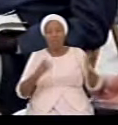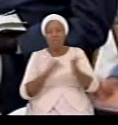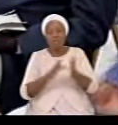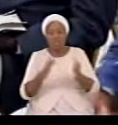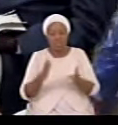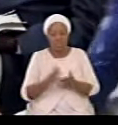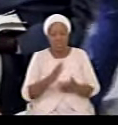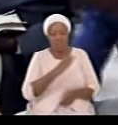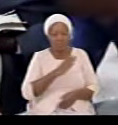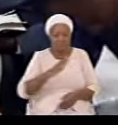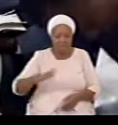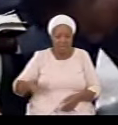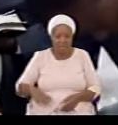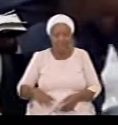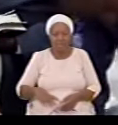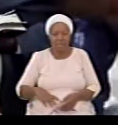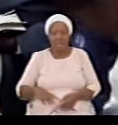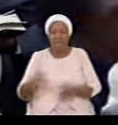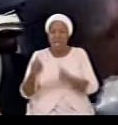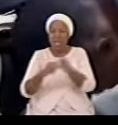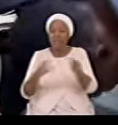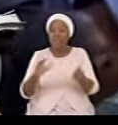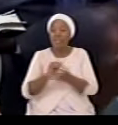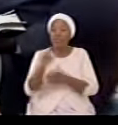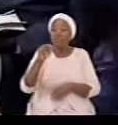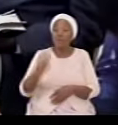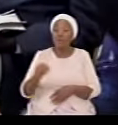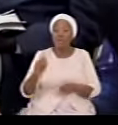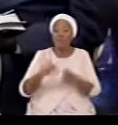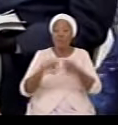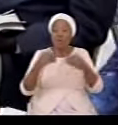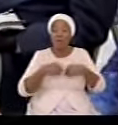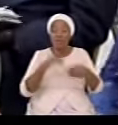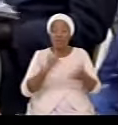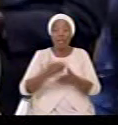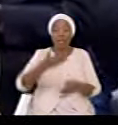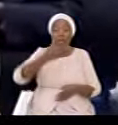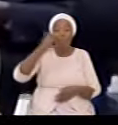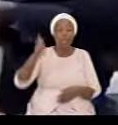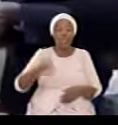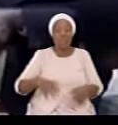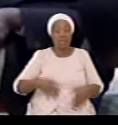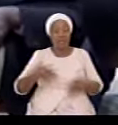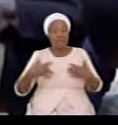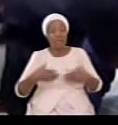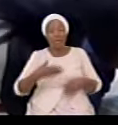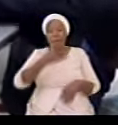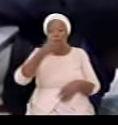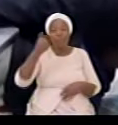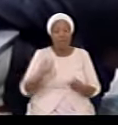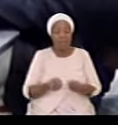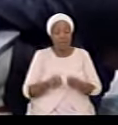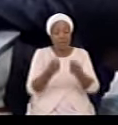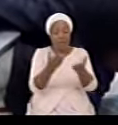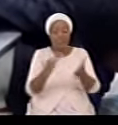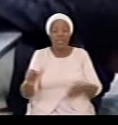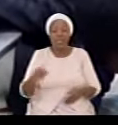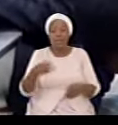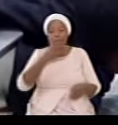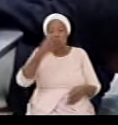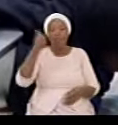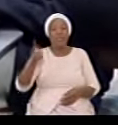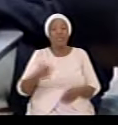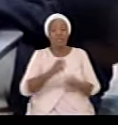Jesus Christ. Everything you need to have that better life, better offering, better